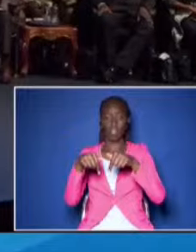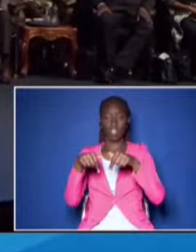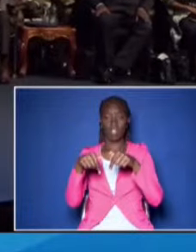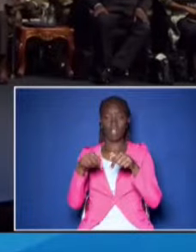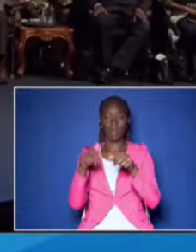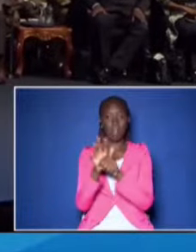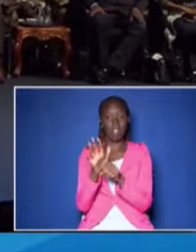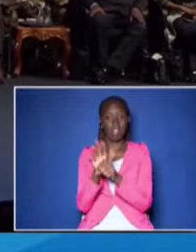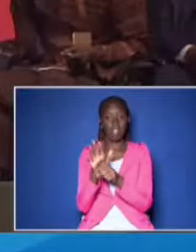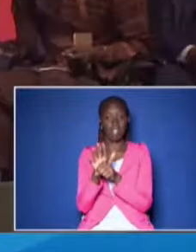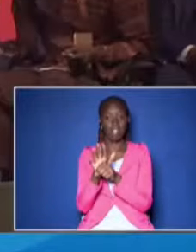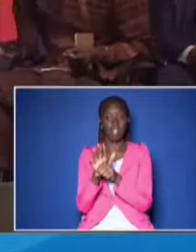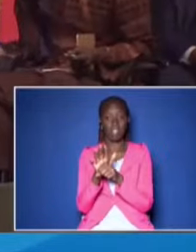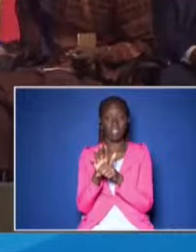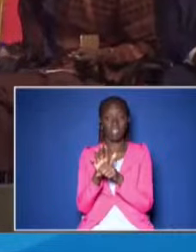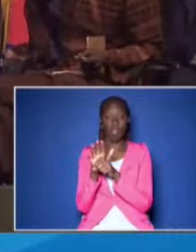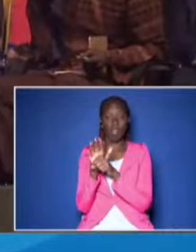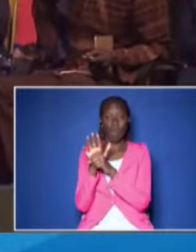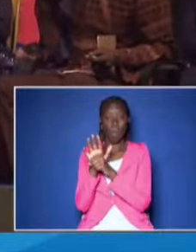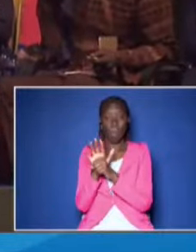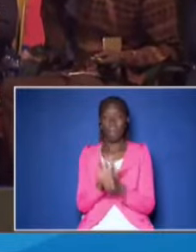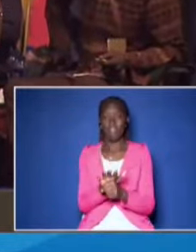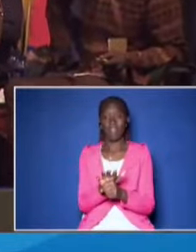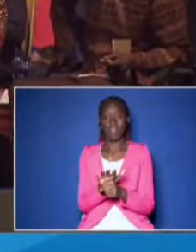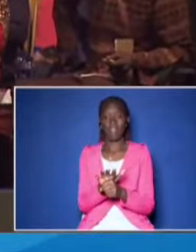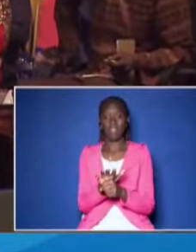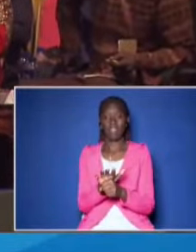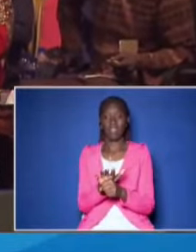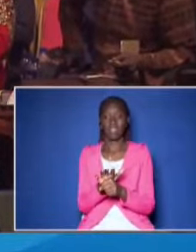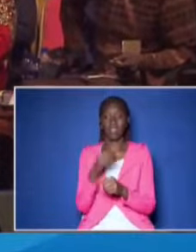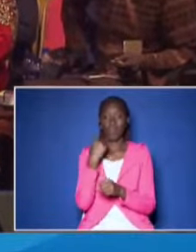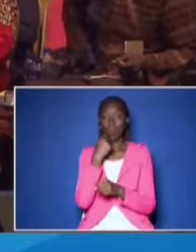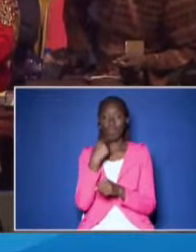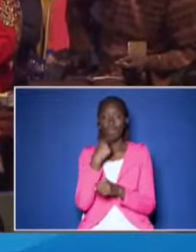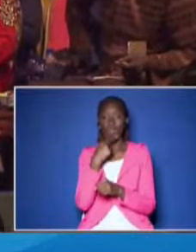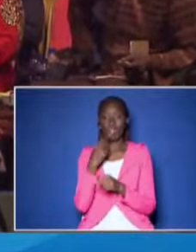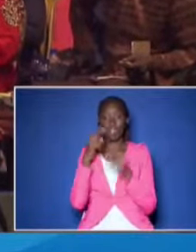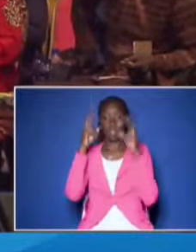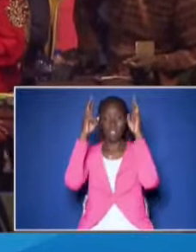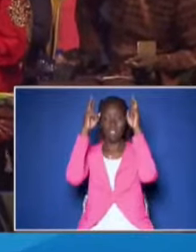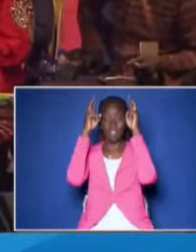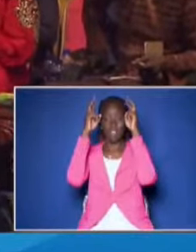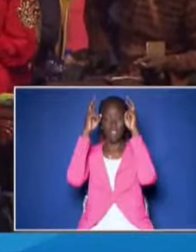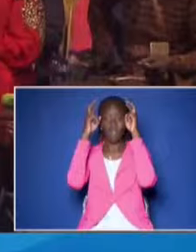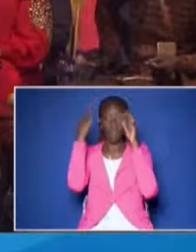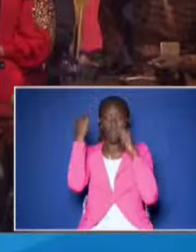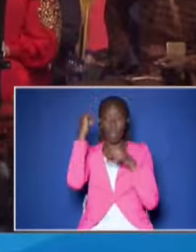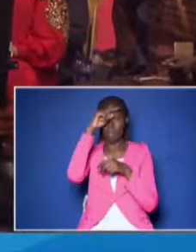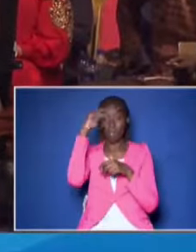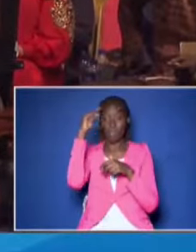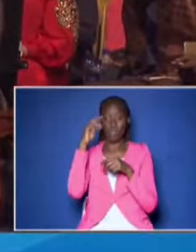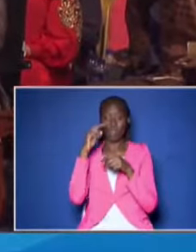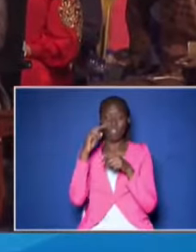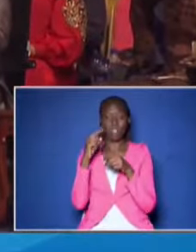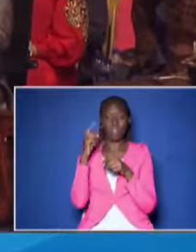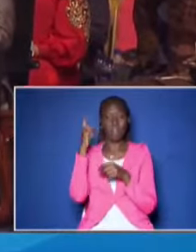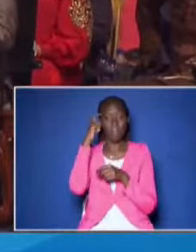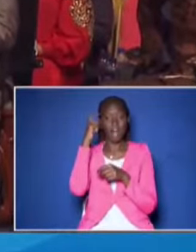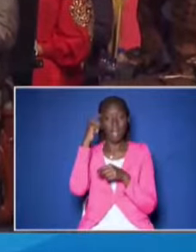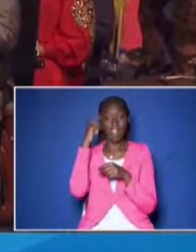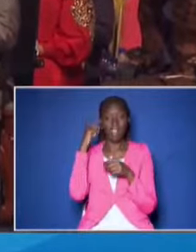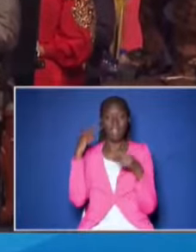many are oppressed by Devils because they build in their mind